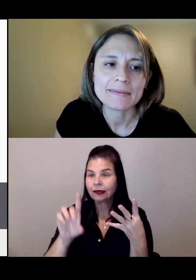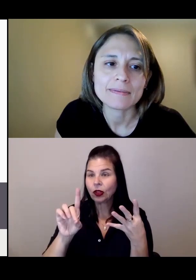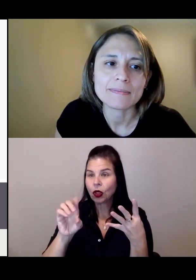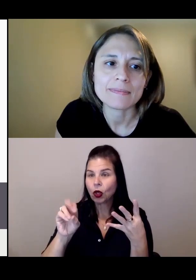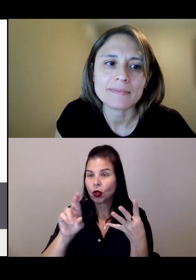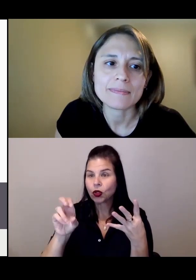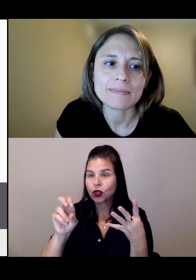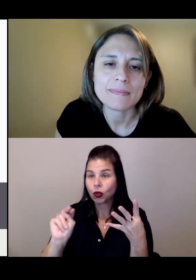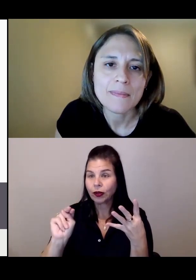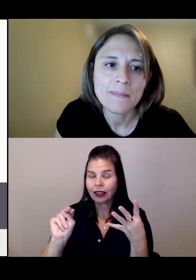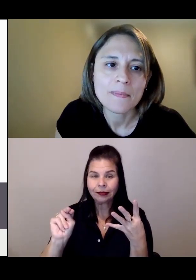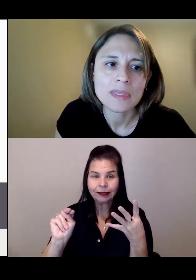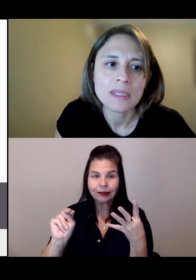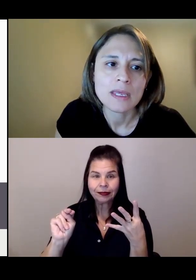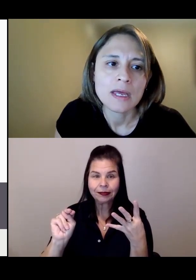Doreen,